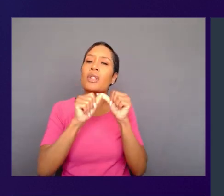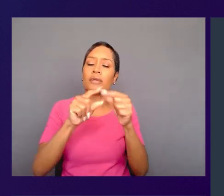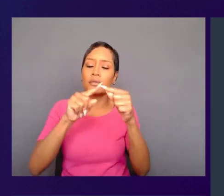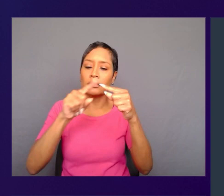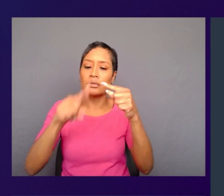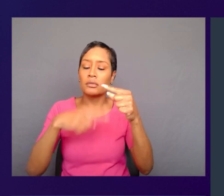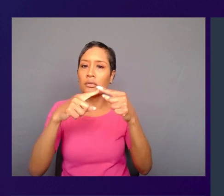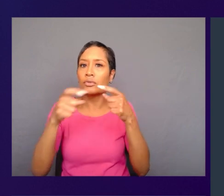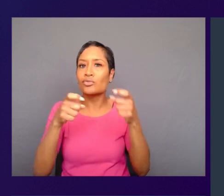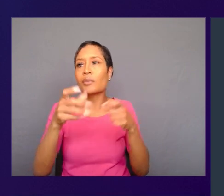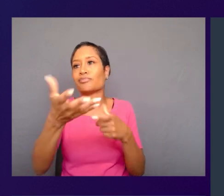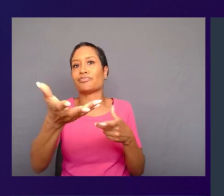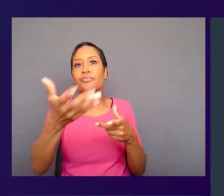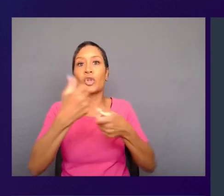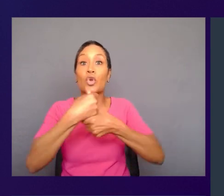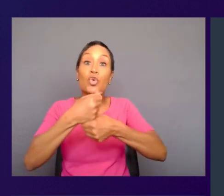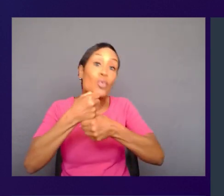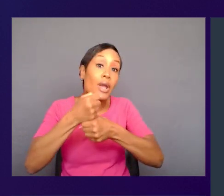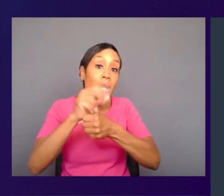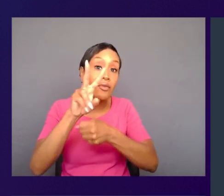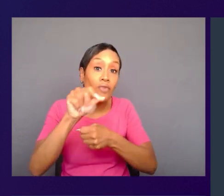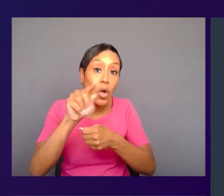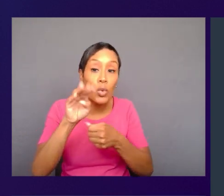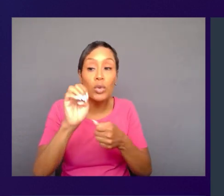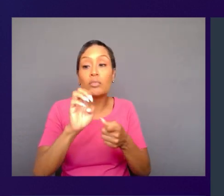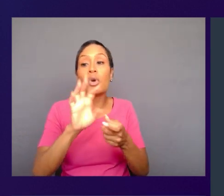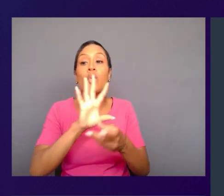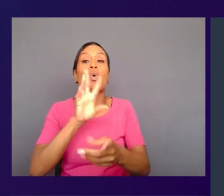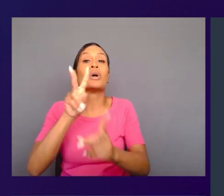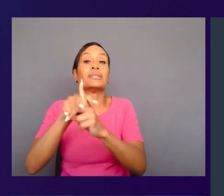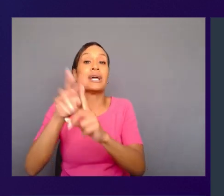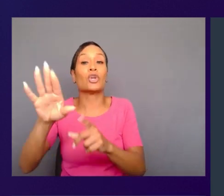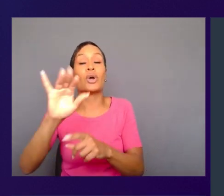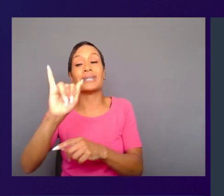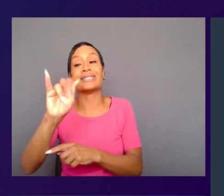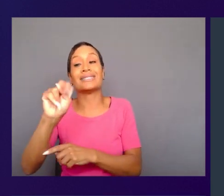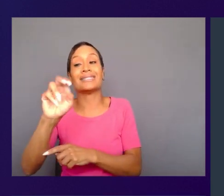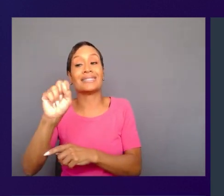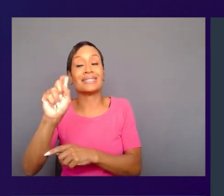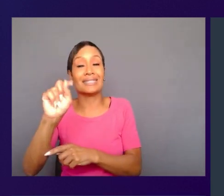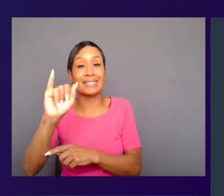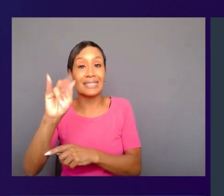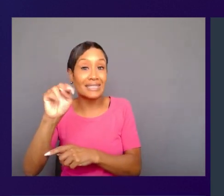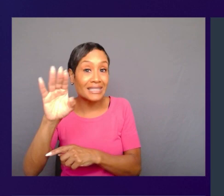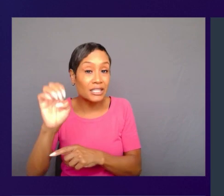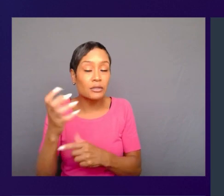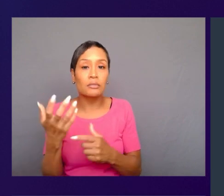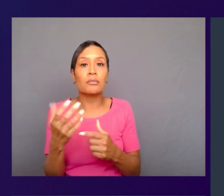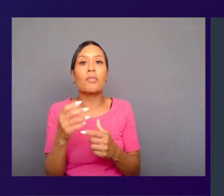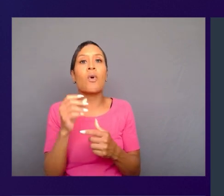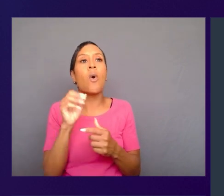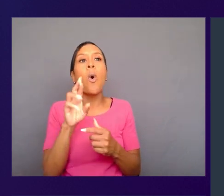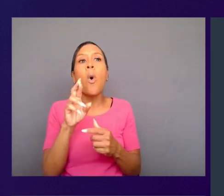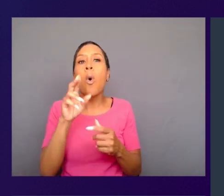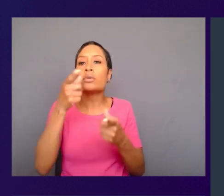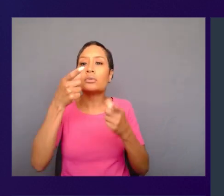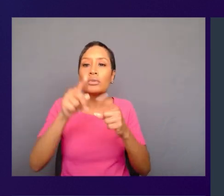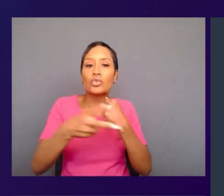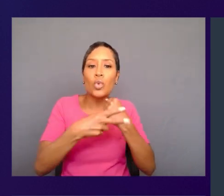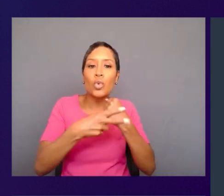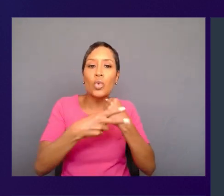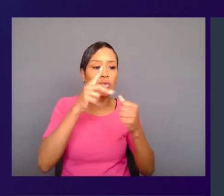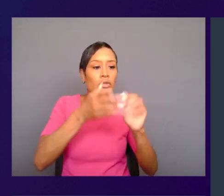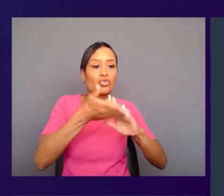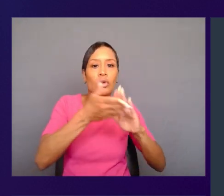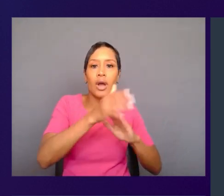control things like creating your volume or attaching it to your instance, and from the storage data plane, which is going to include the components of driving the